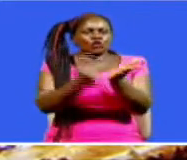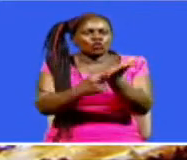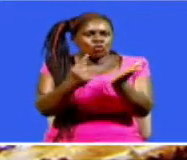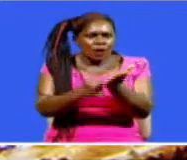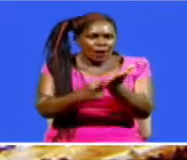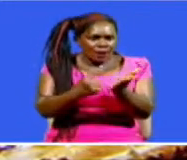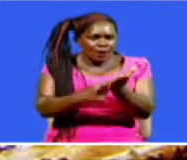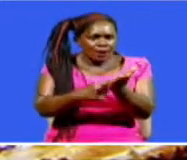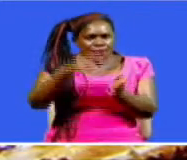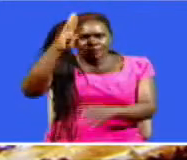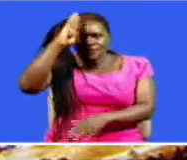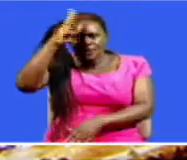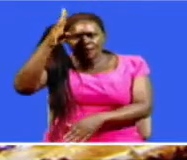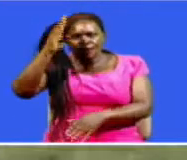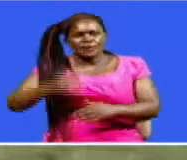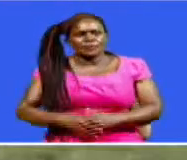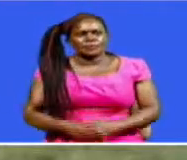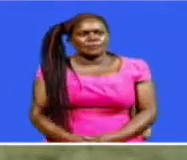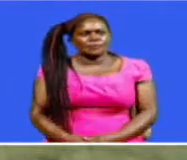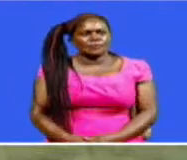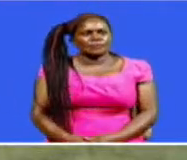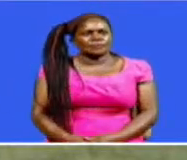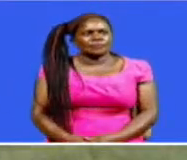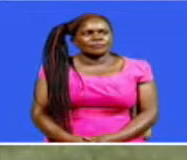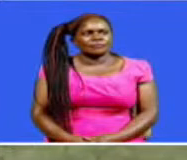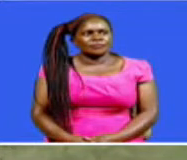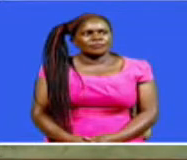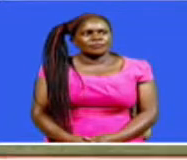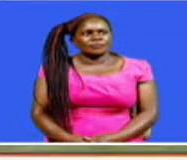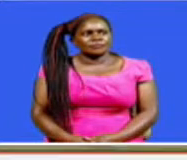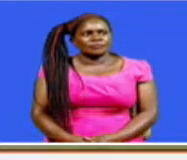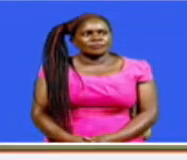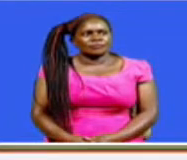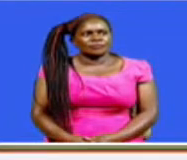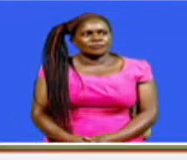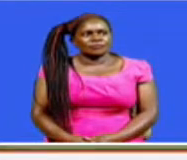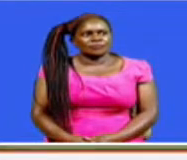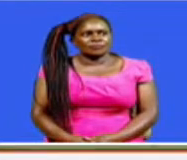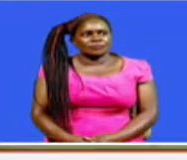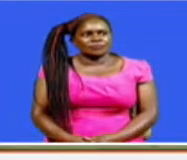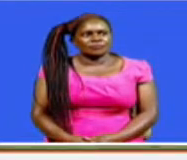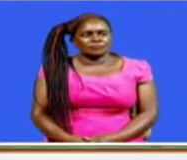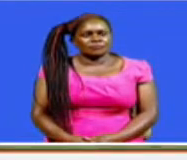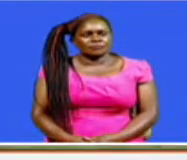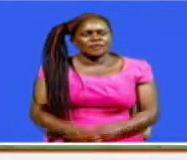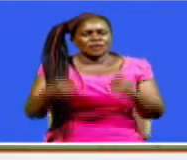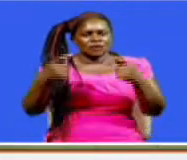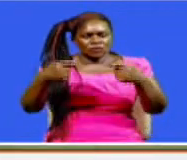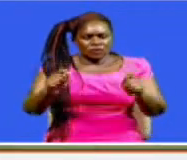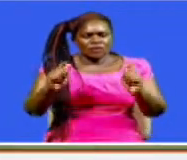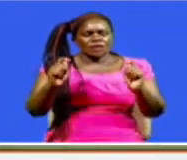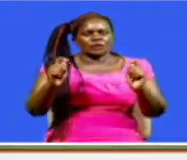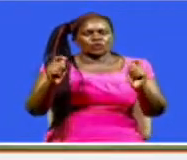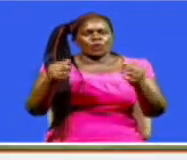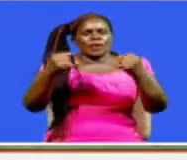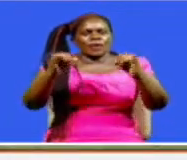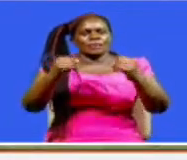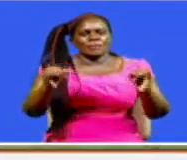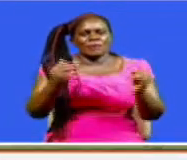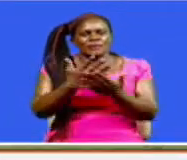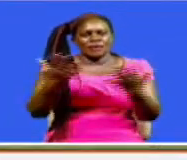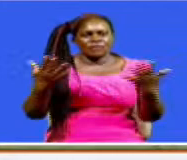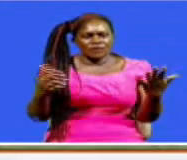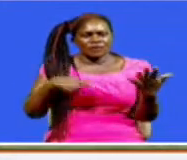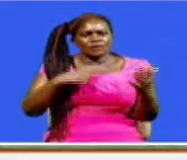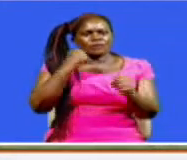siku ya Jumapili. Prepared very sufficiently, prepared very hard. We tried to implement everything, but